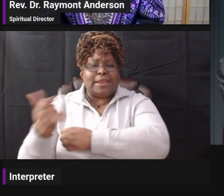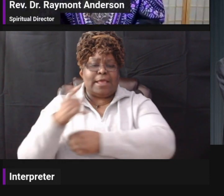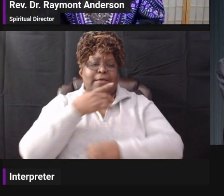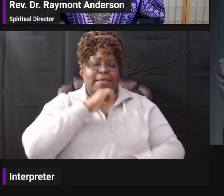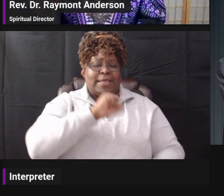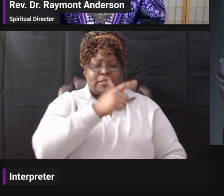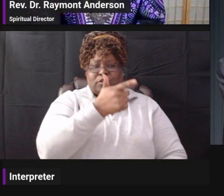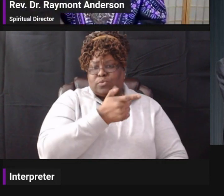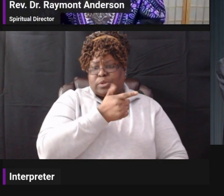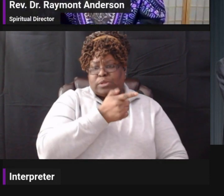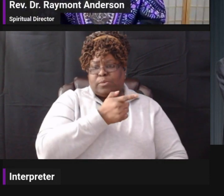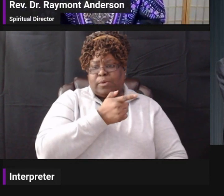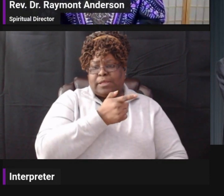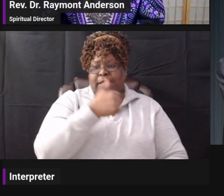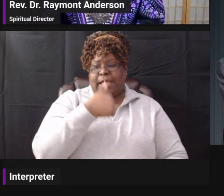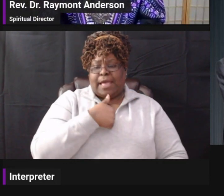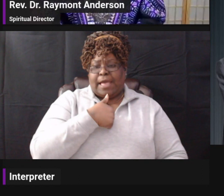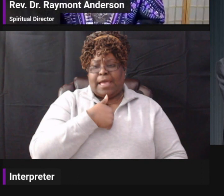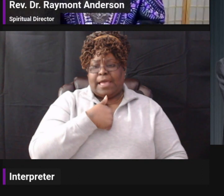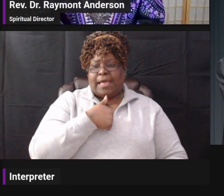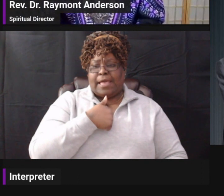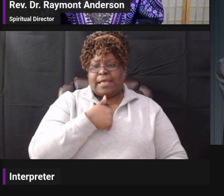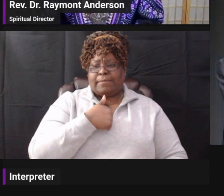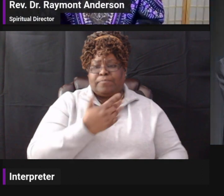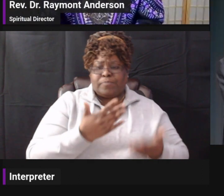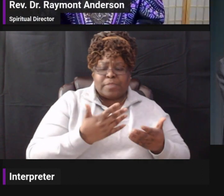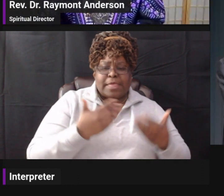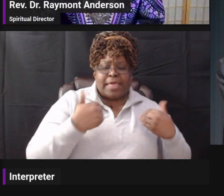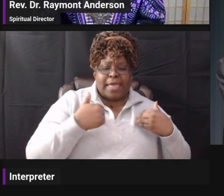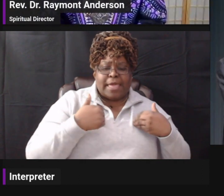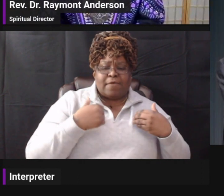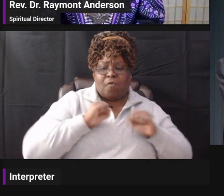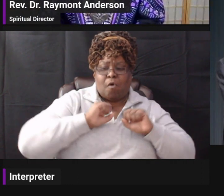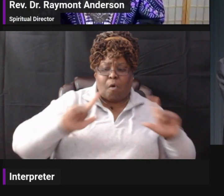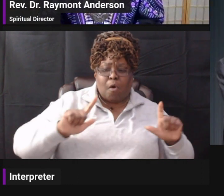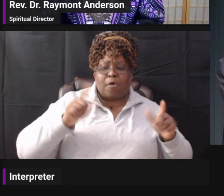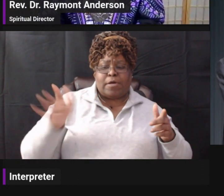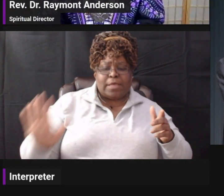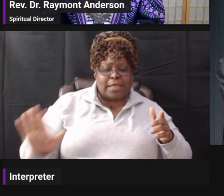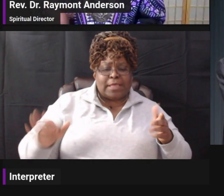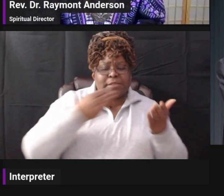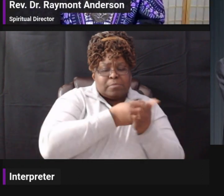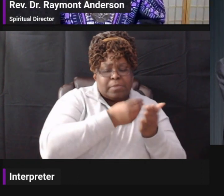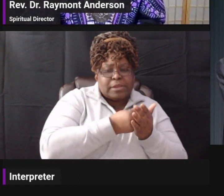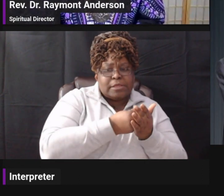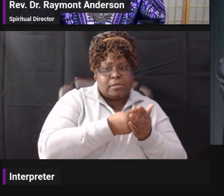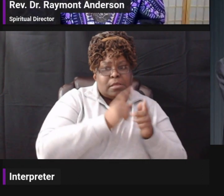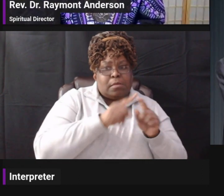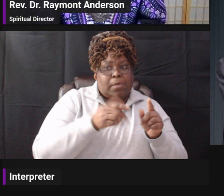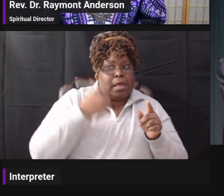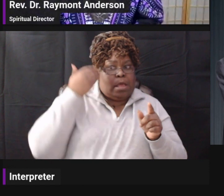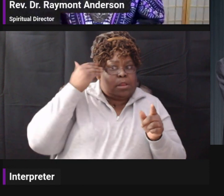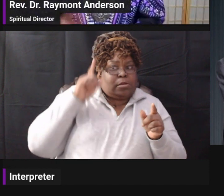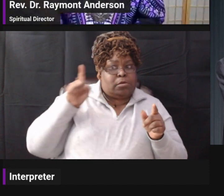at 21, because I was named in his will and I inherited all of it, I am now a billionaire. But I don't even know